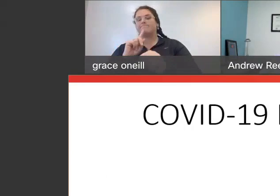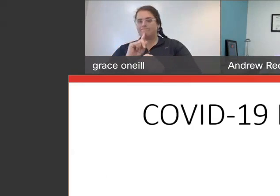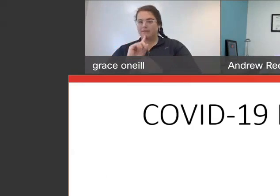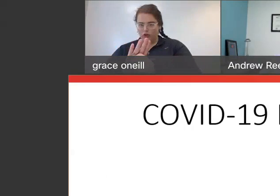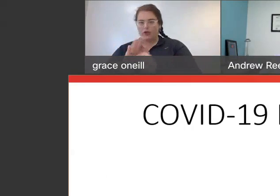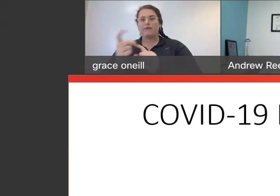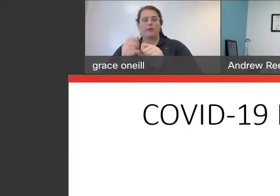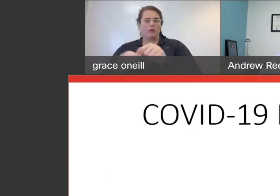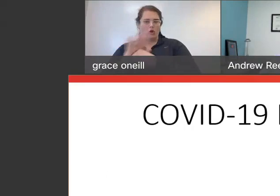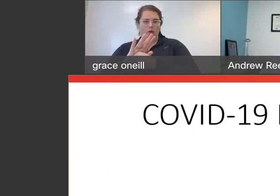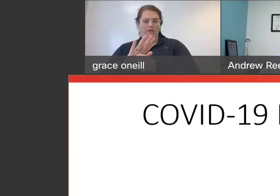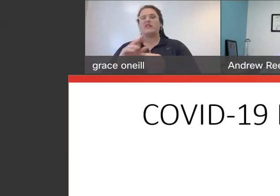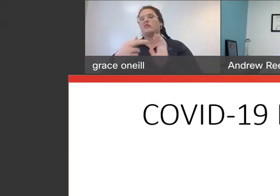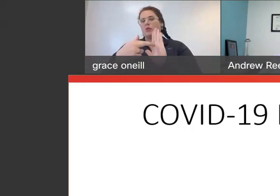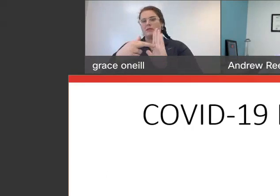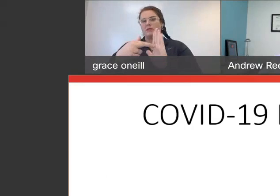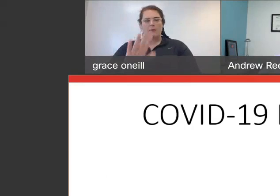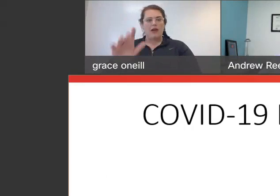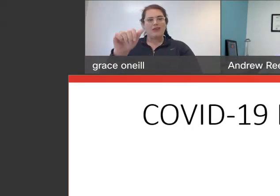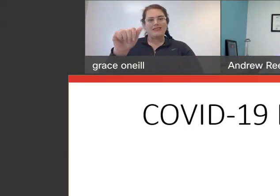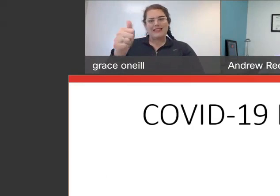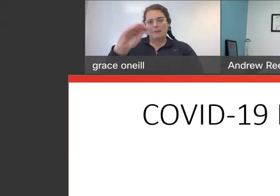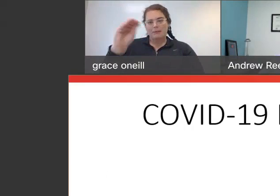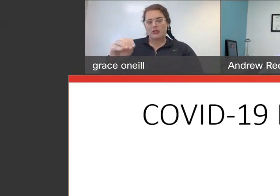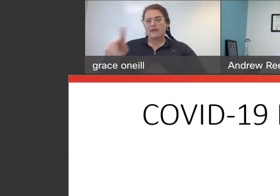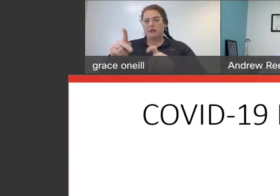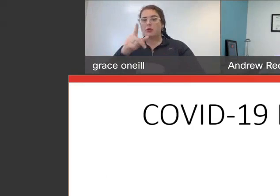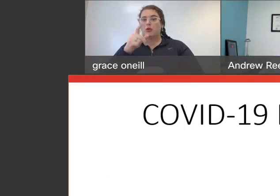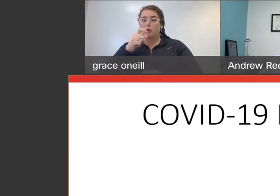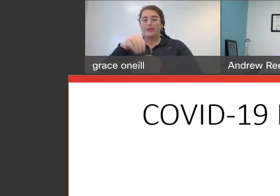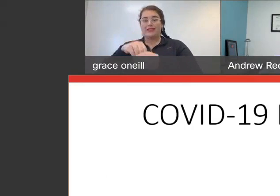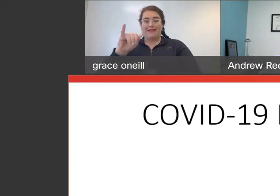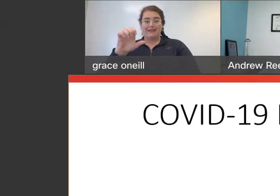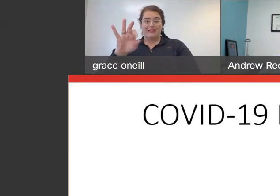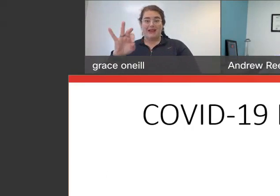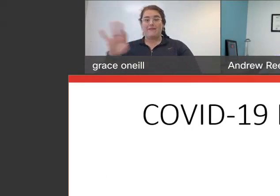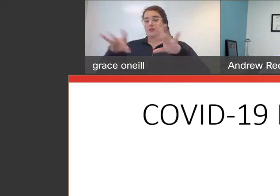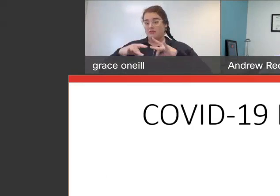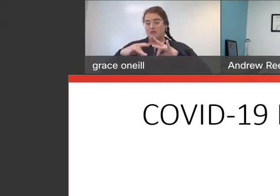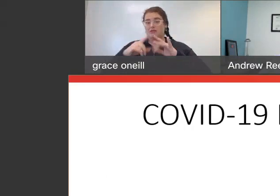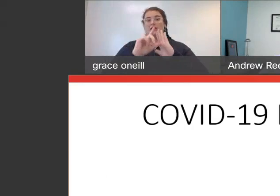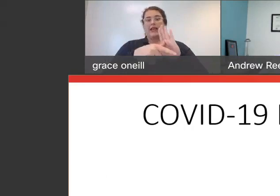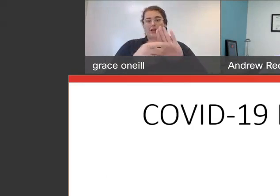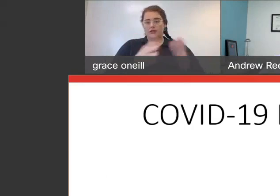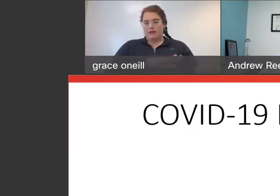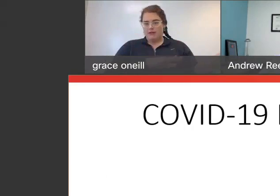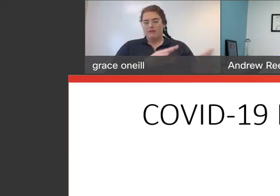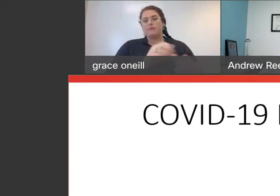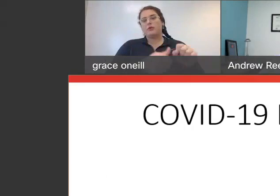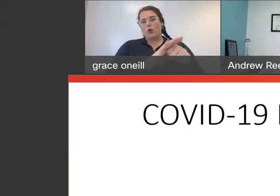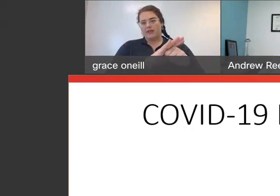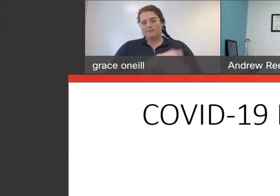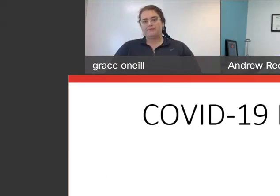people in ICFs who contracted COVID and had a confirmed COVID death. In natural